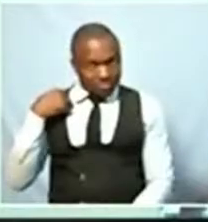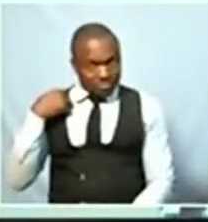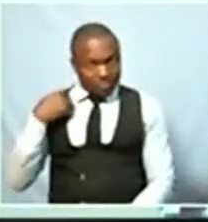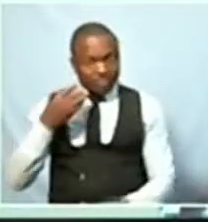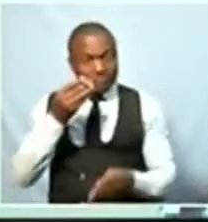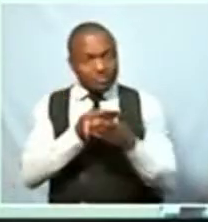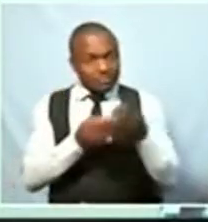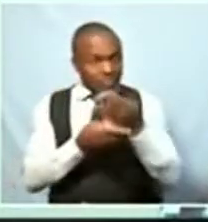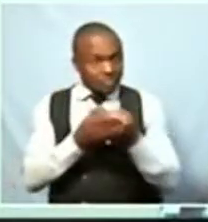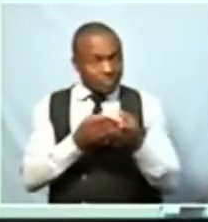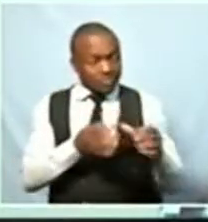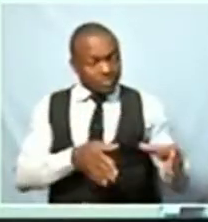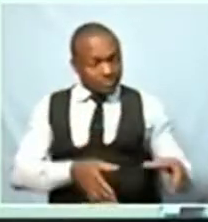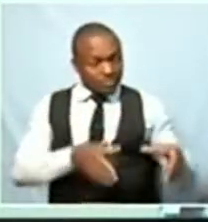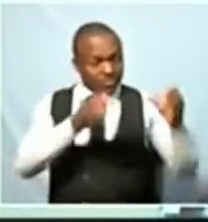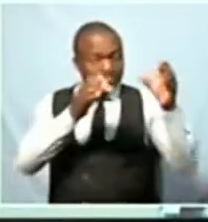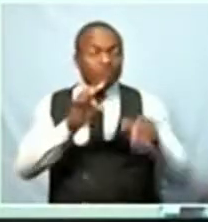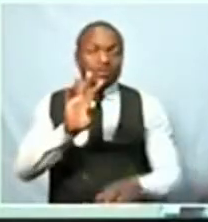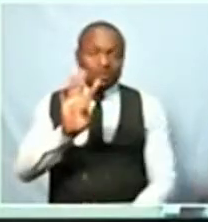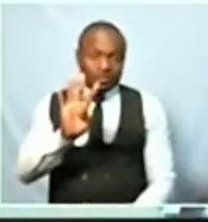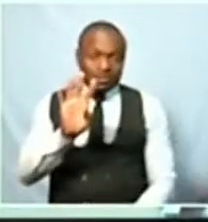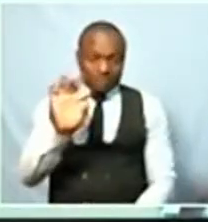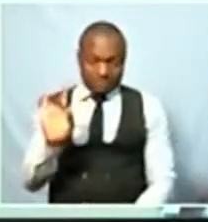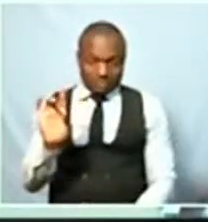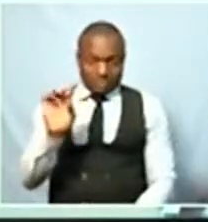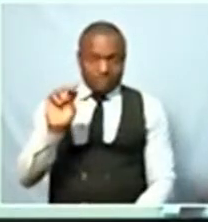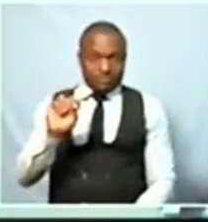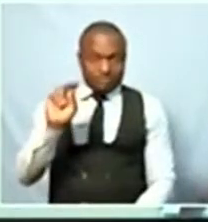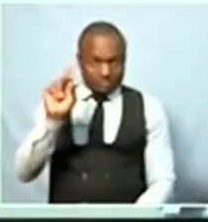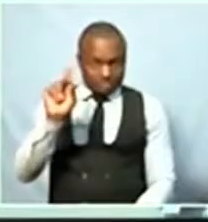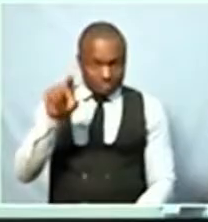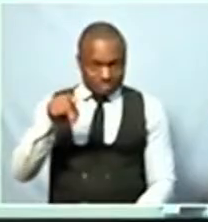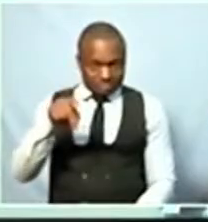8th National Development Plan.